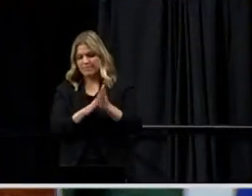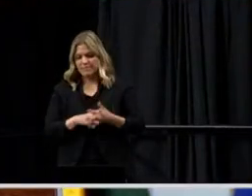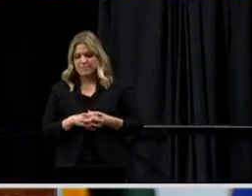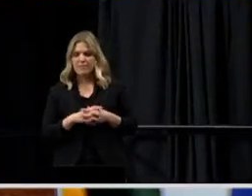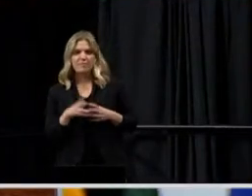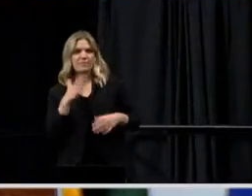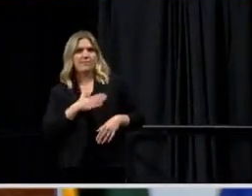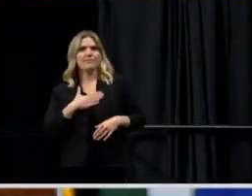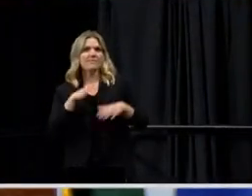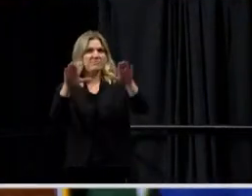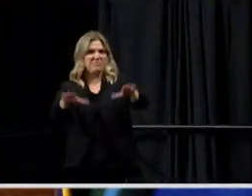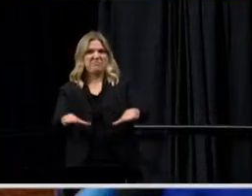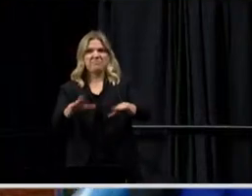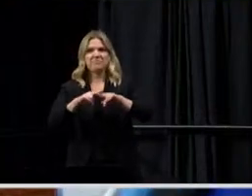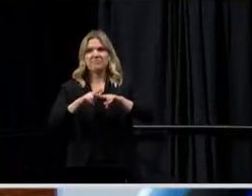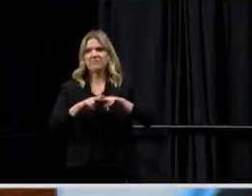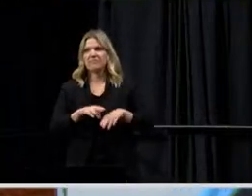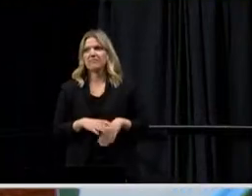Please be seated.